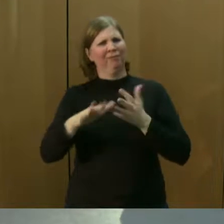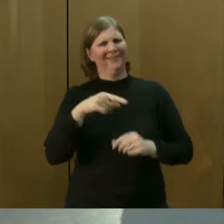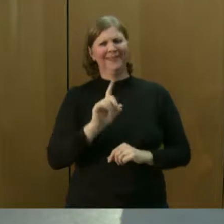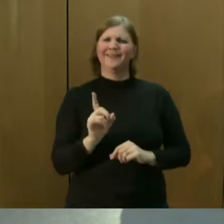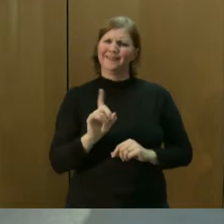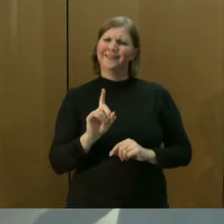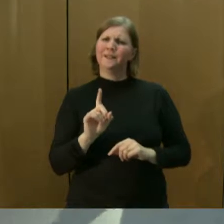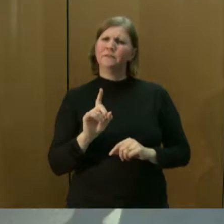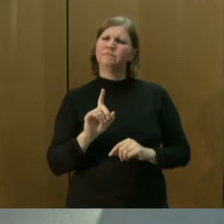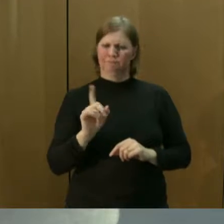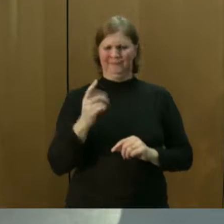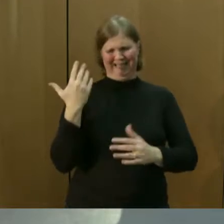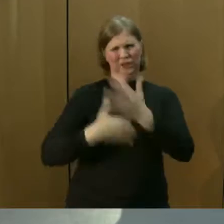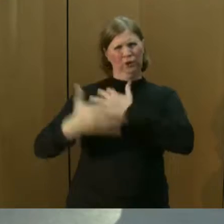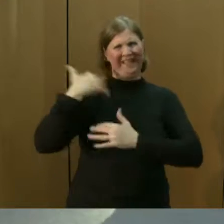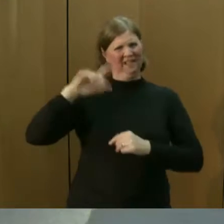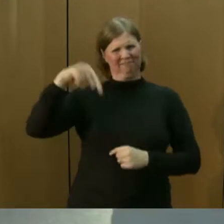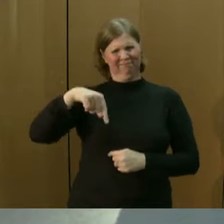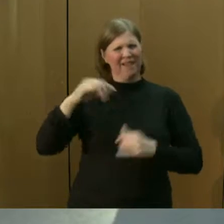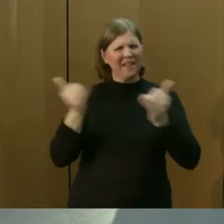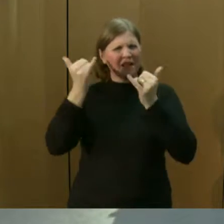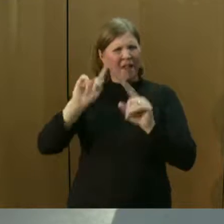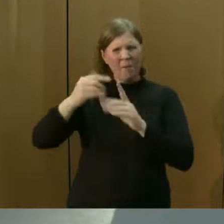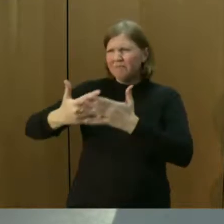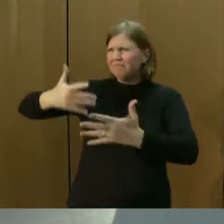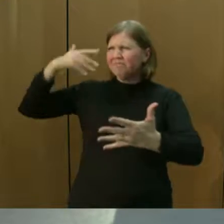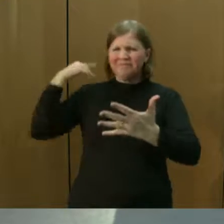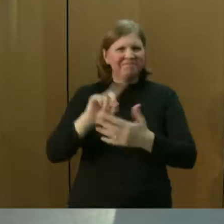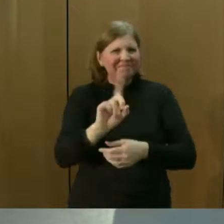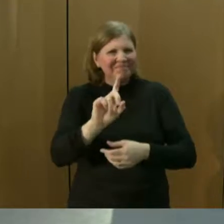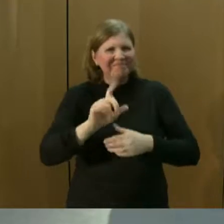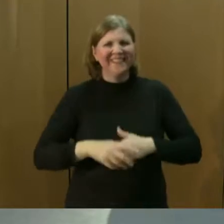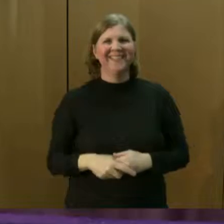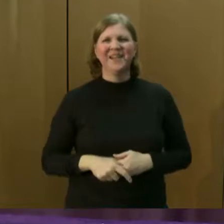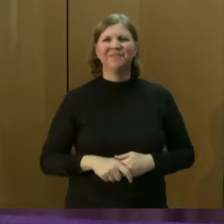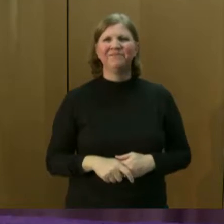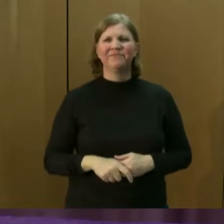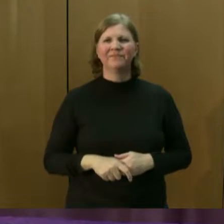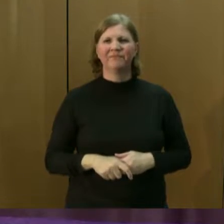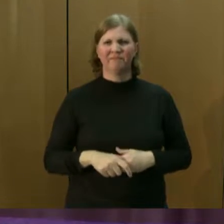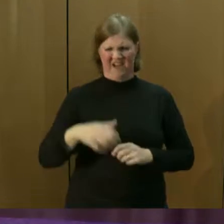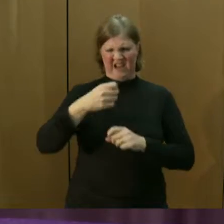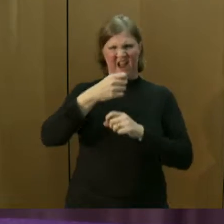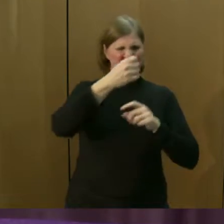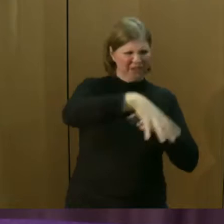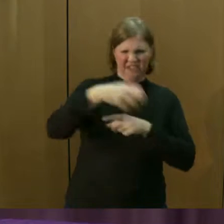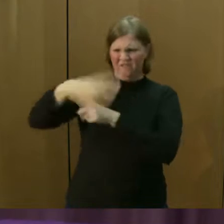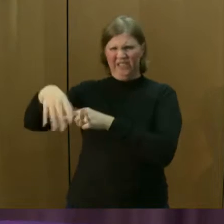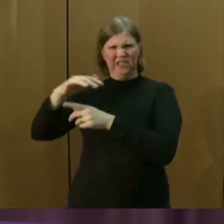talking a little bit in more depth as to what the Fringe Society does as an organisation. Yes, I will do that, thank